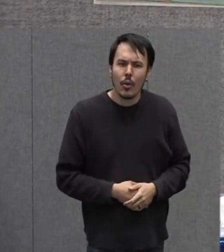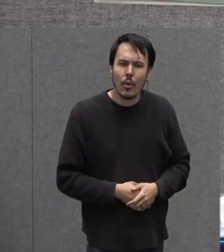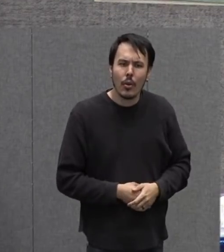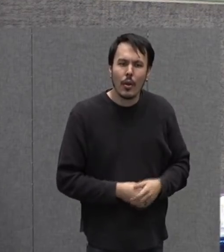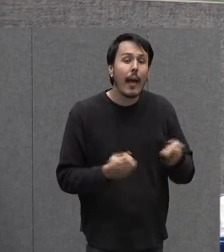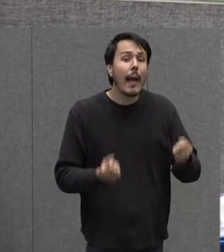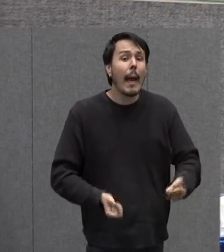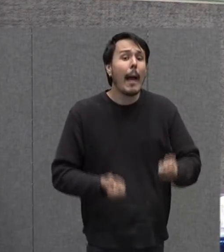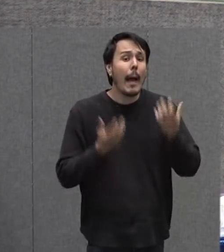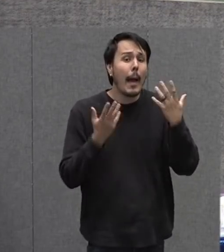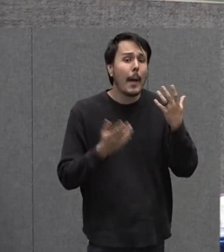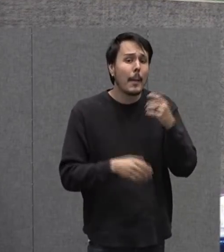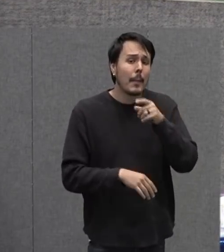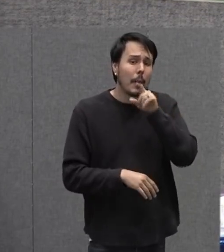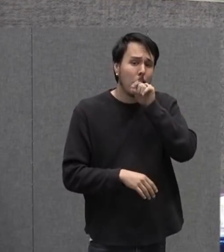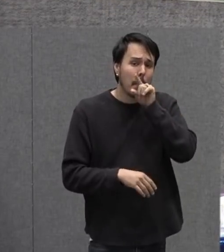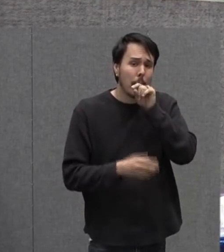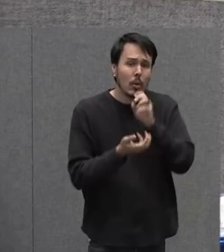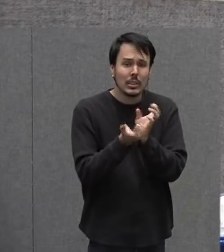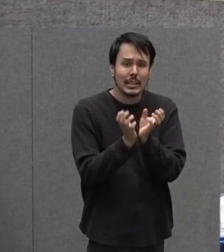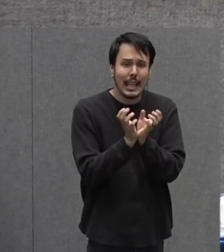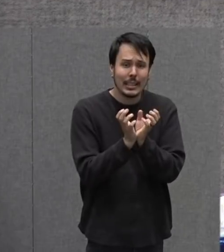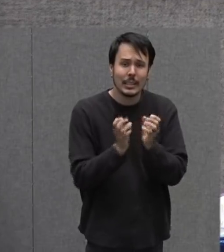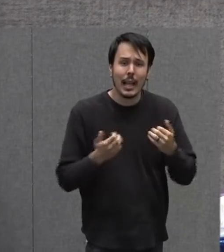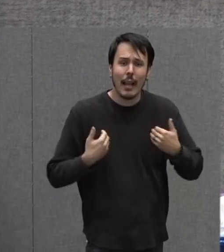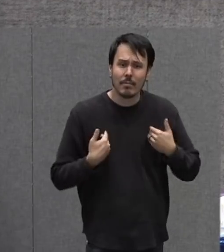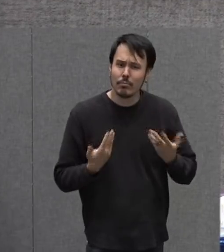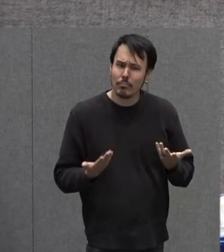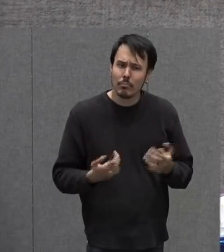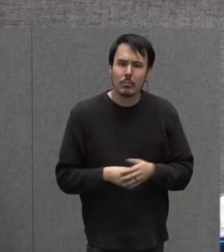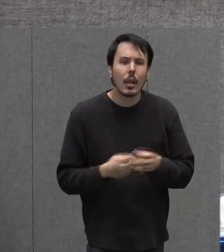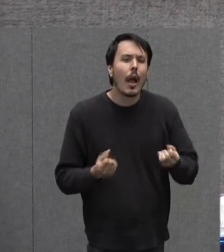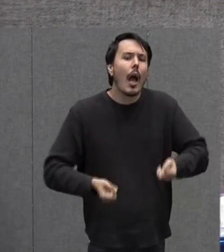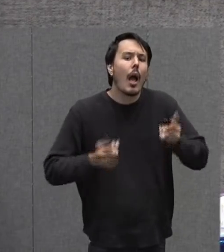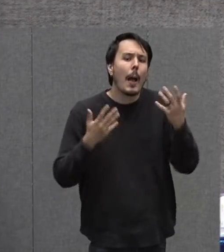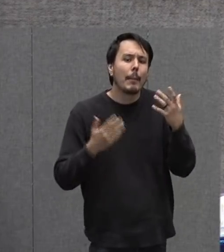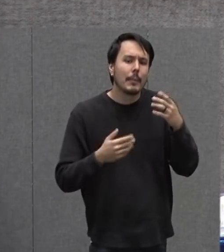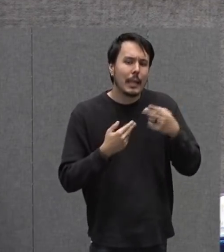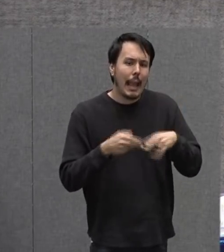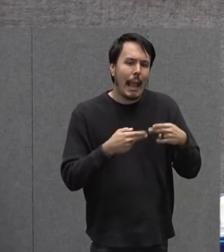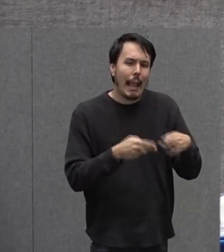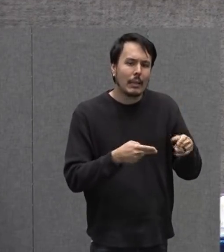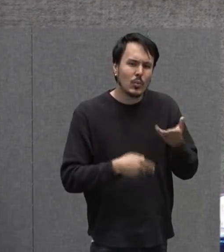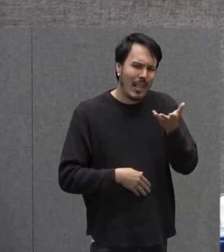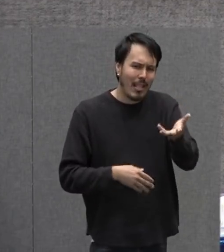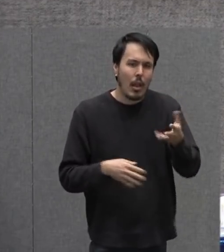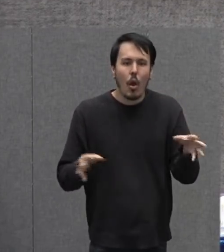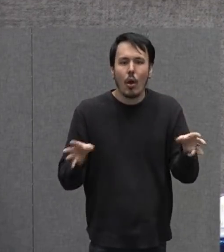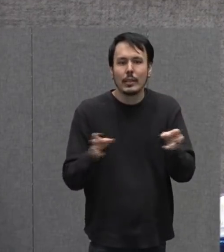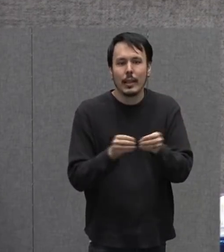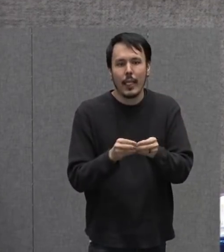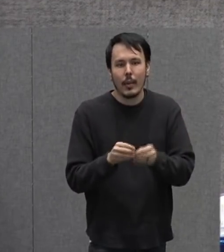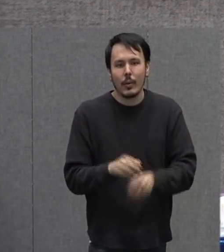How many birds' nests were there? How many spotted eggs were there in all?